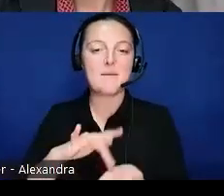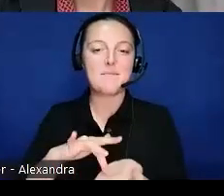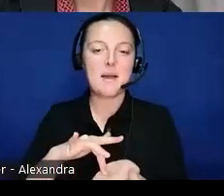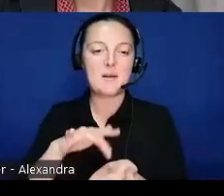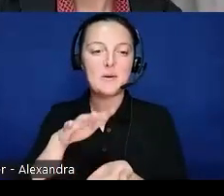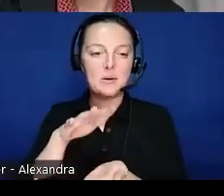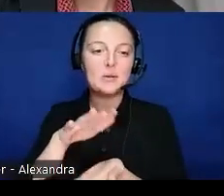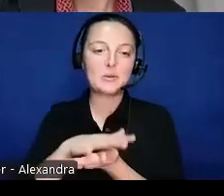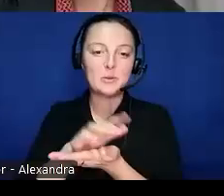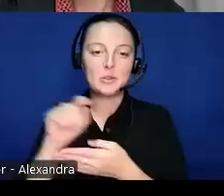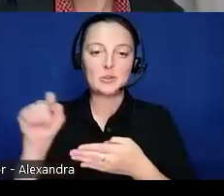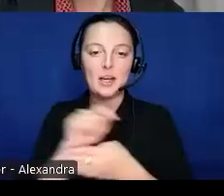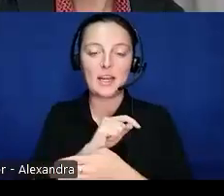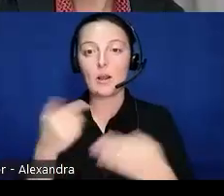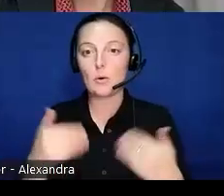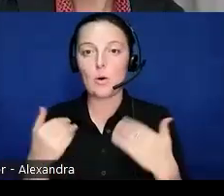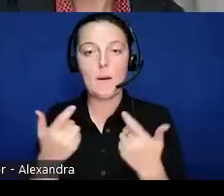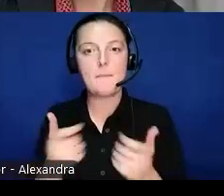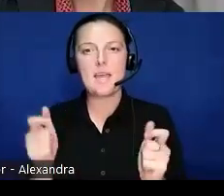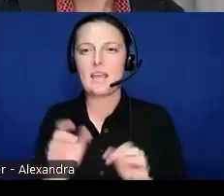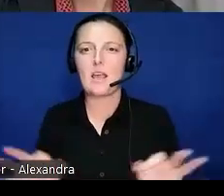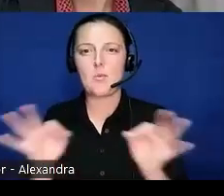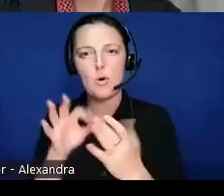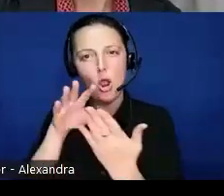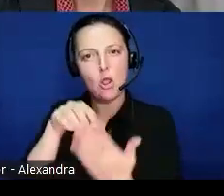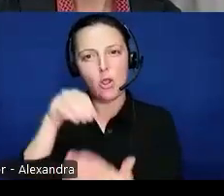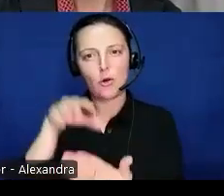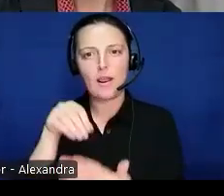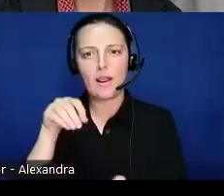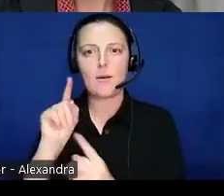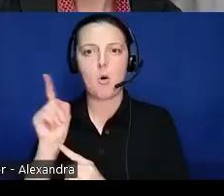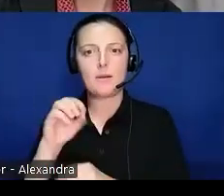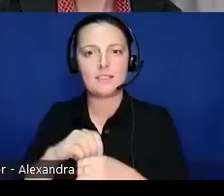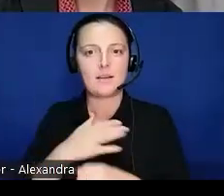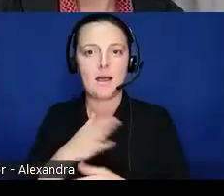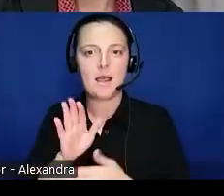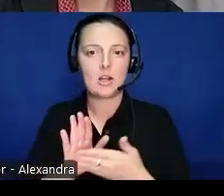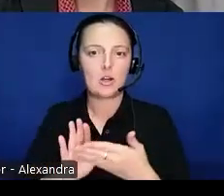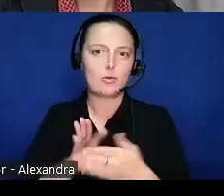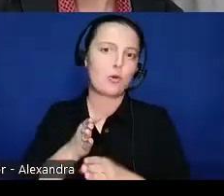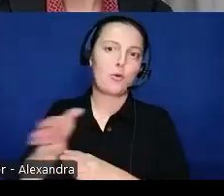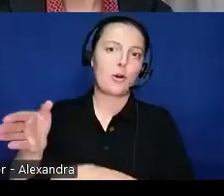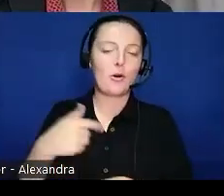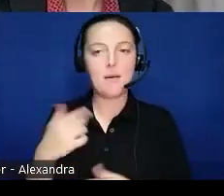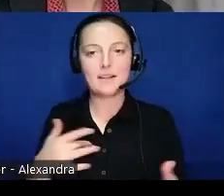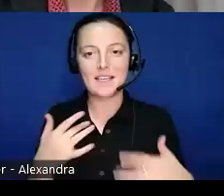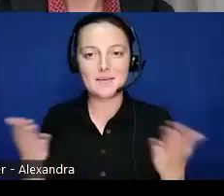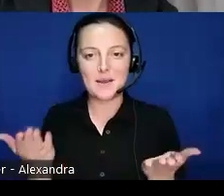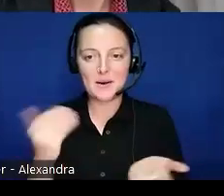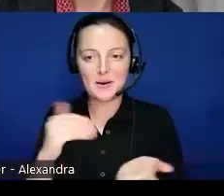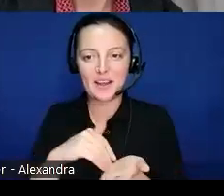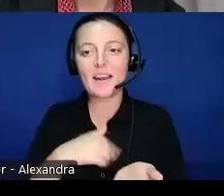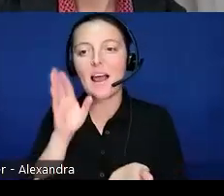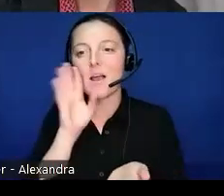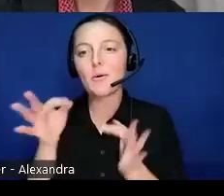my career, and just really excited to be here. And I'll get to some of those important moments in terms